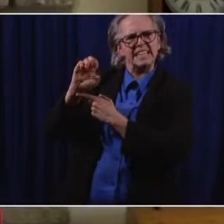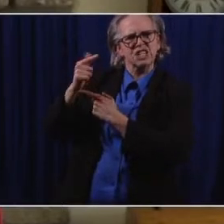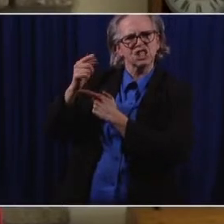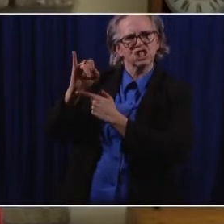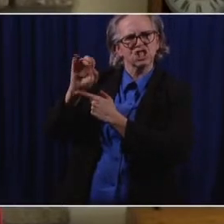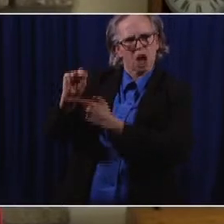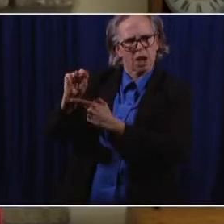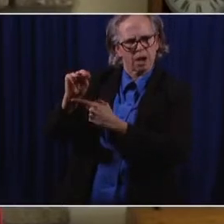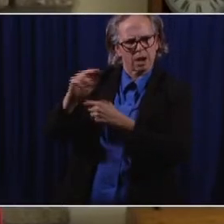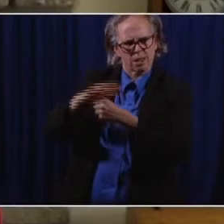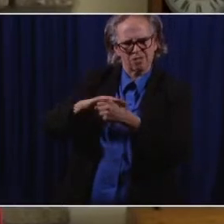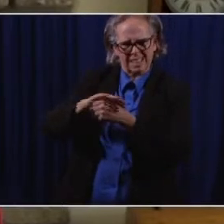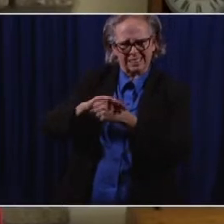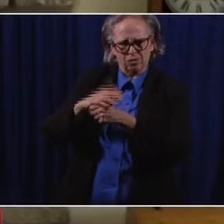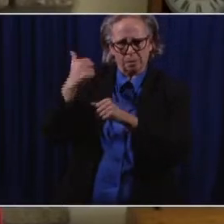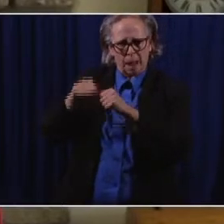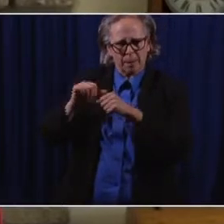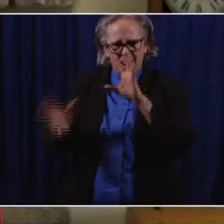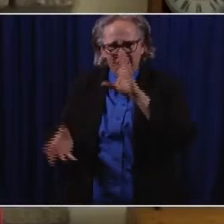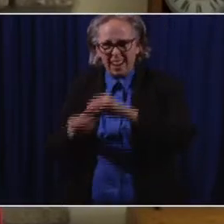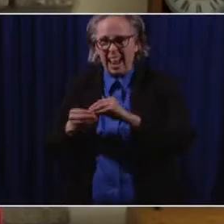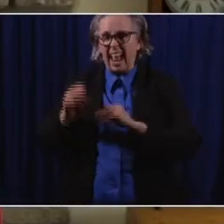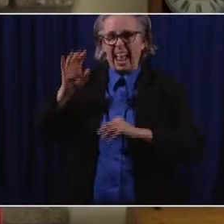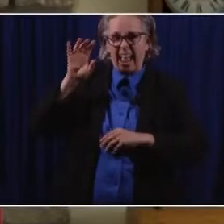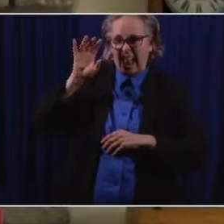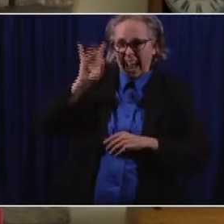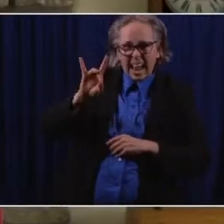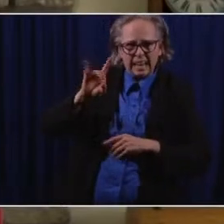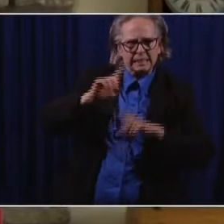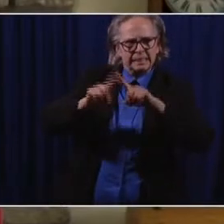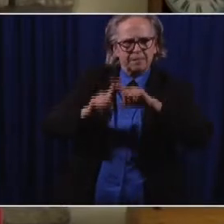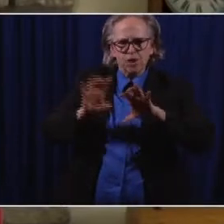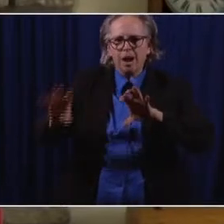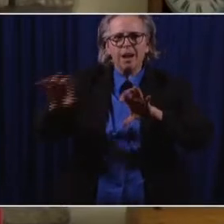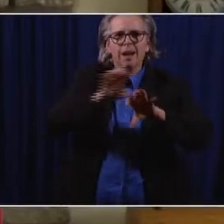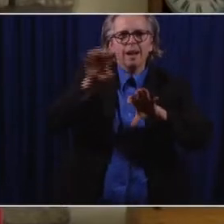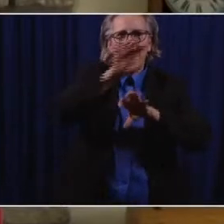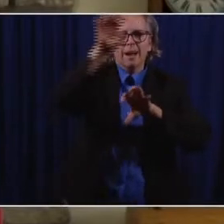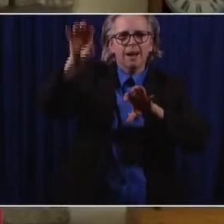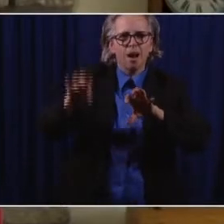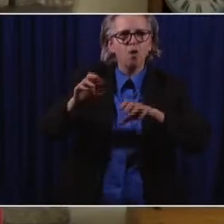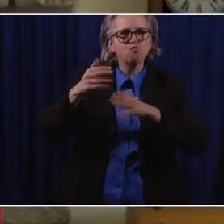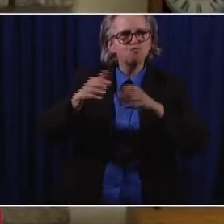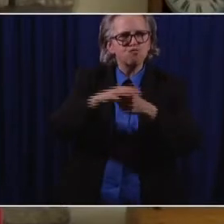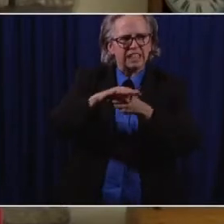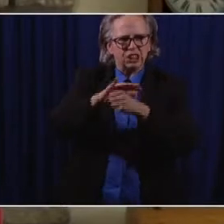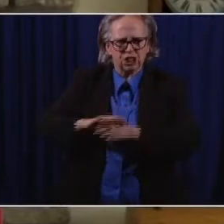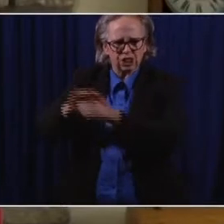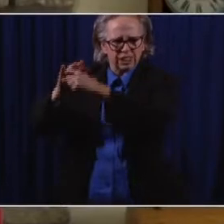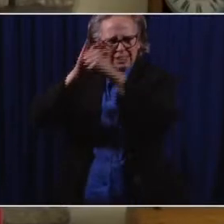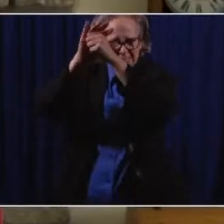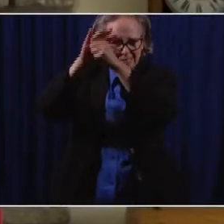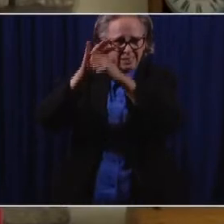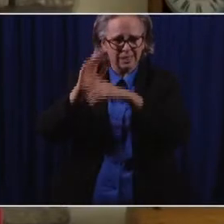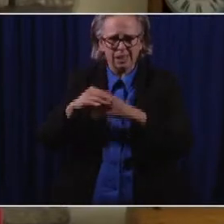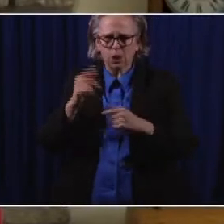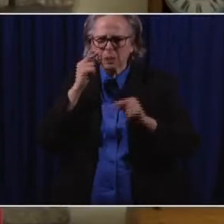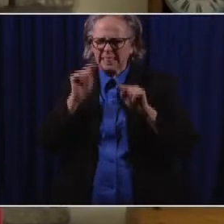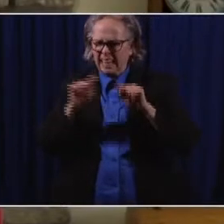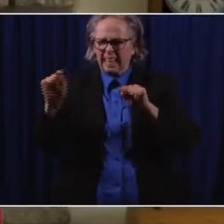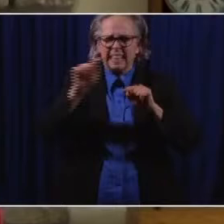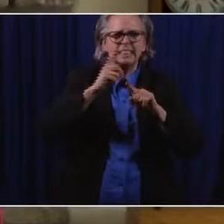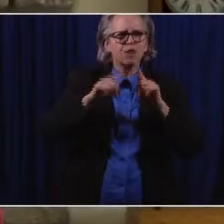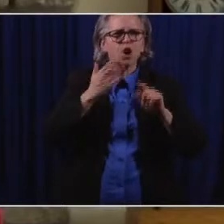are the regions. You'll be able to pull this down, and you can just kind of make your own conclusions here. But